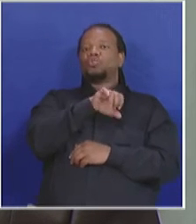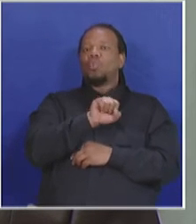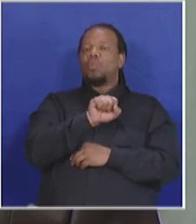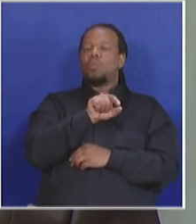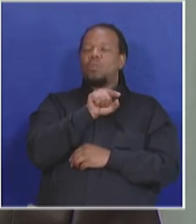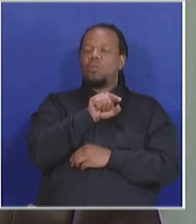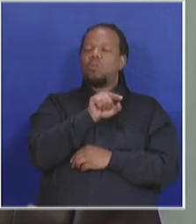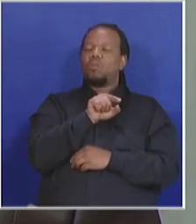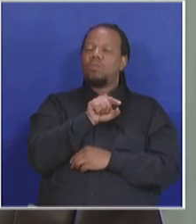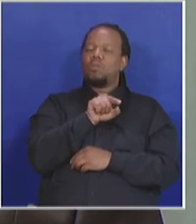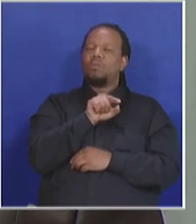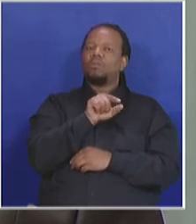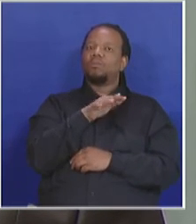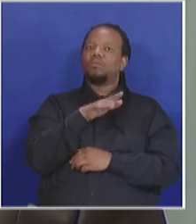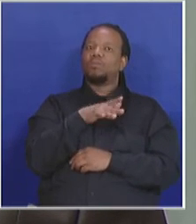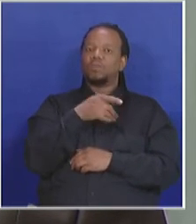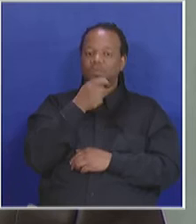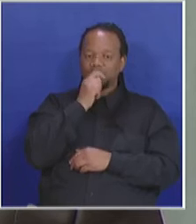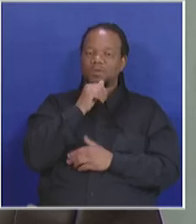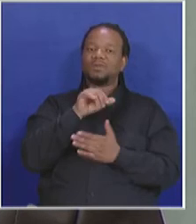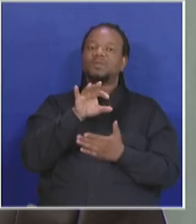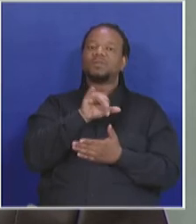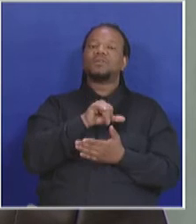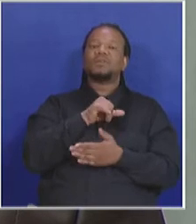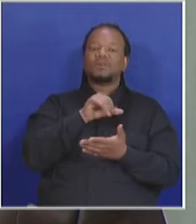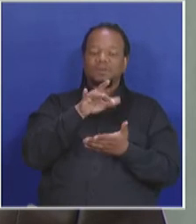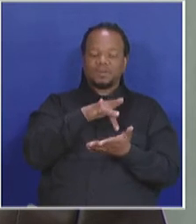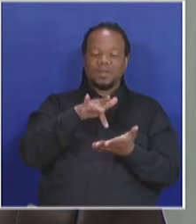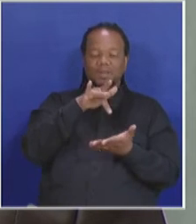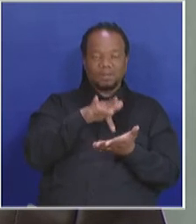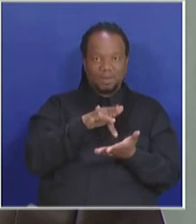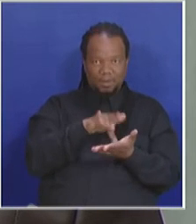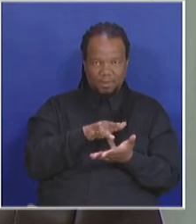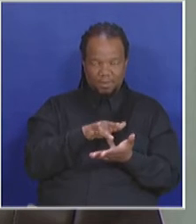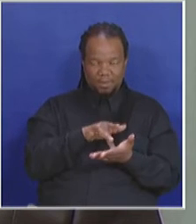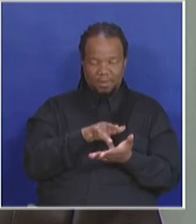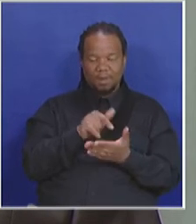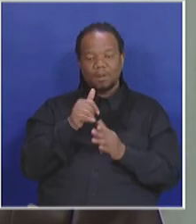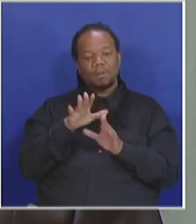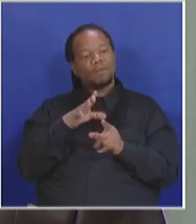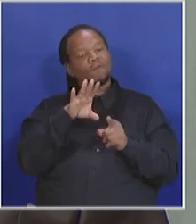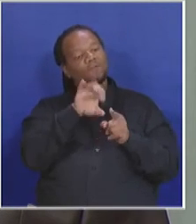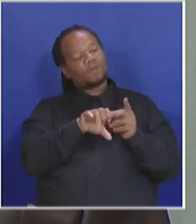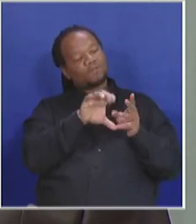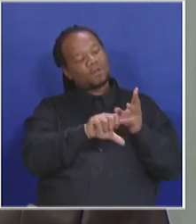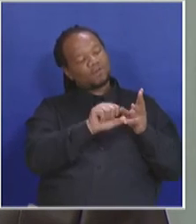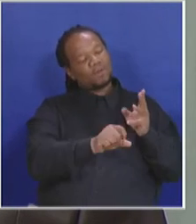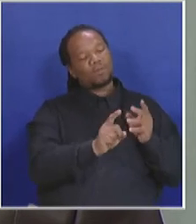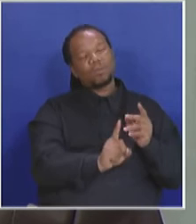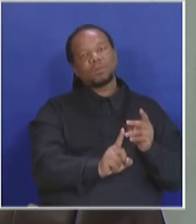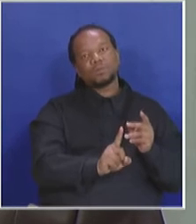the Northwest Province, we concur with the delegation findings and are confident that the